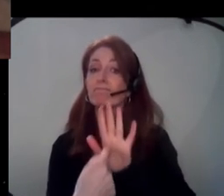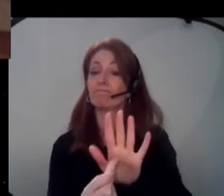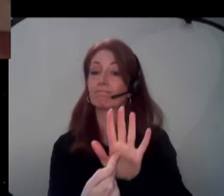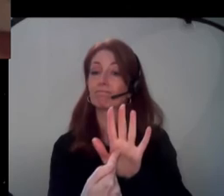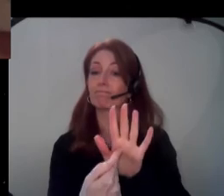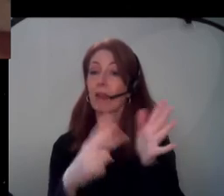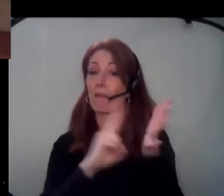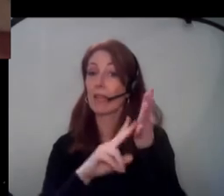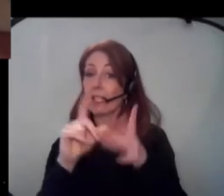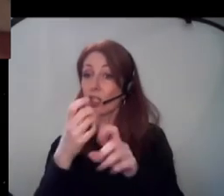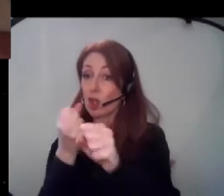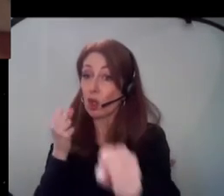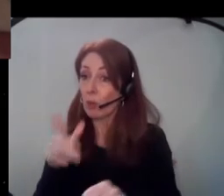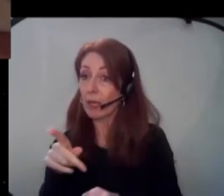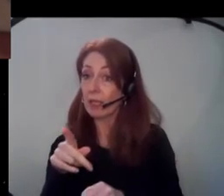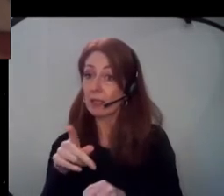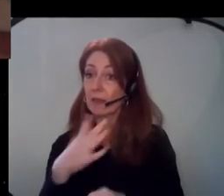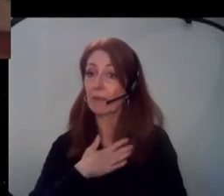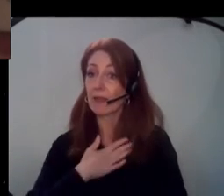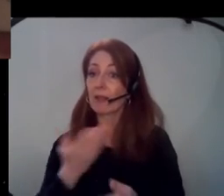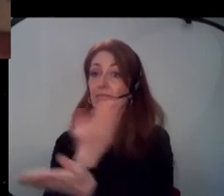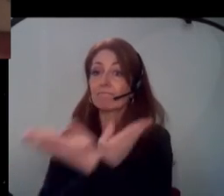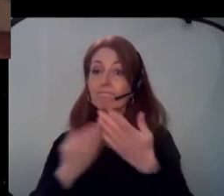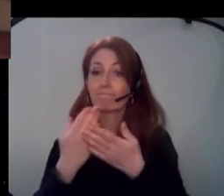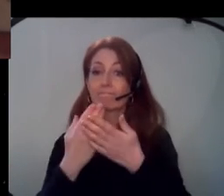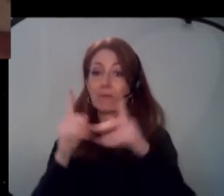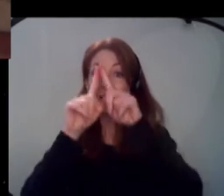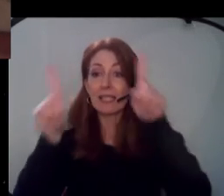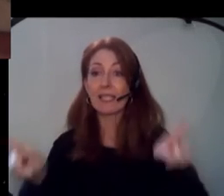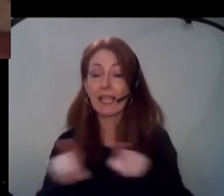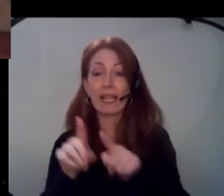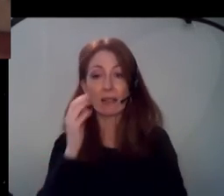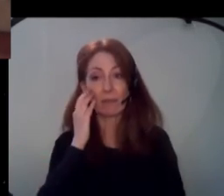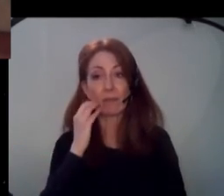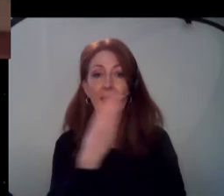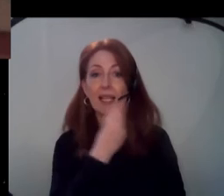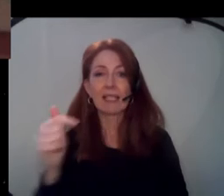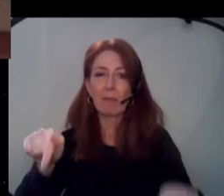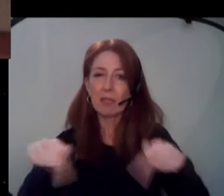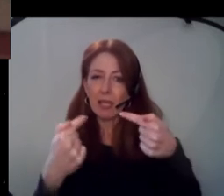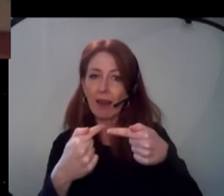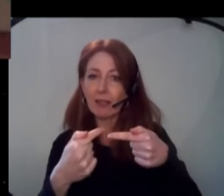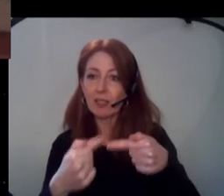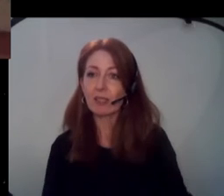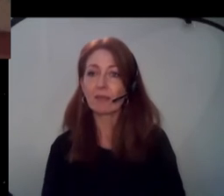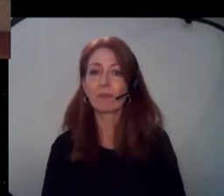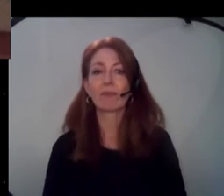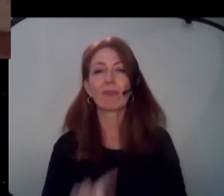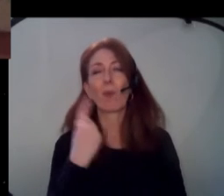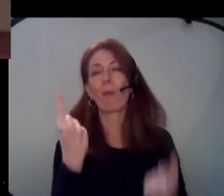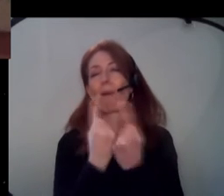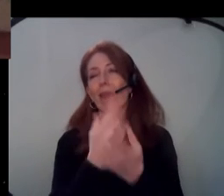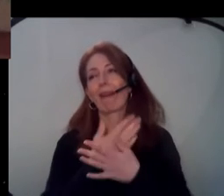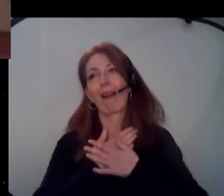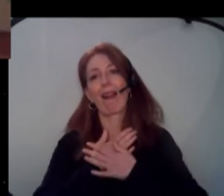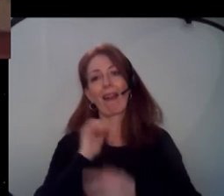about what's happening in this scene and some of those challenges I just mentioned. One thing I love about this painting, as we'll